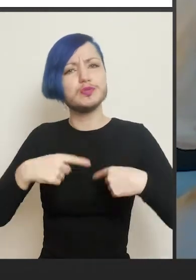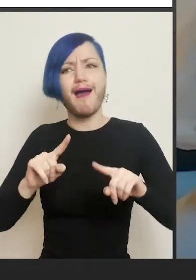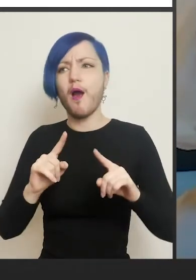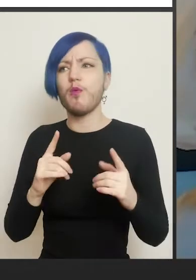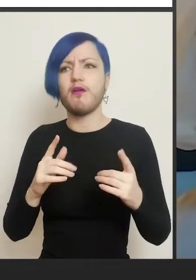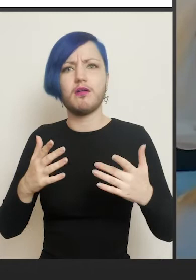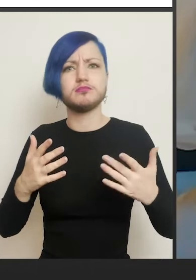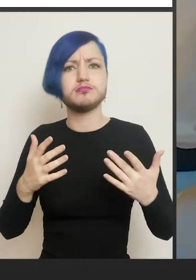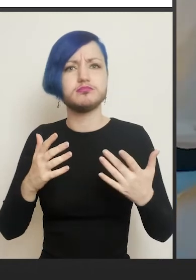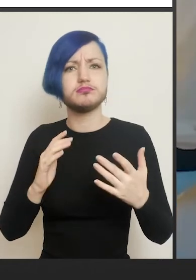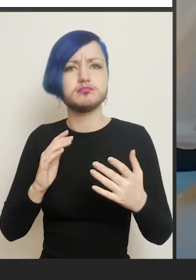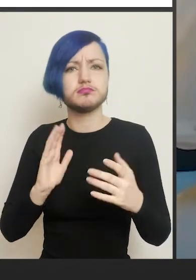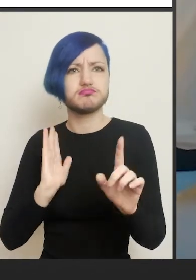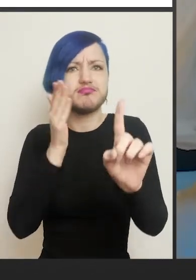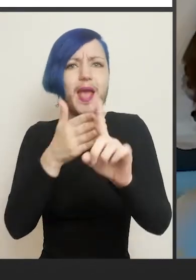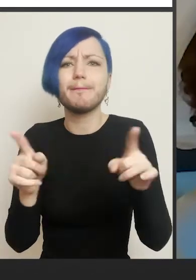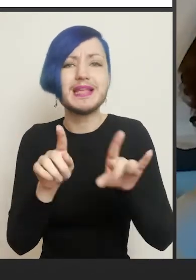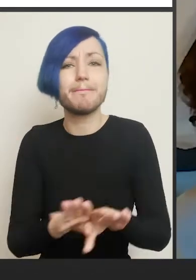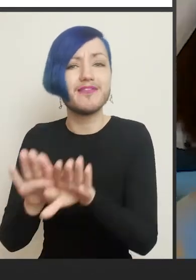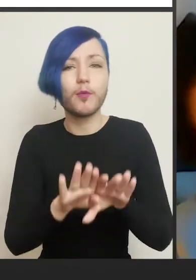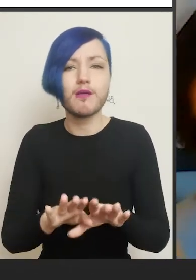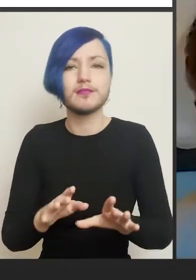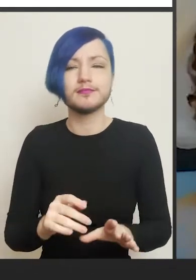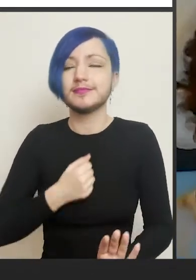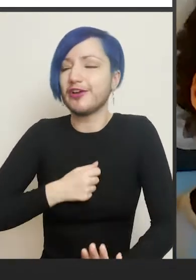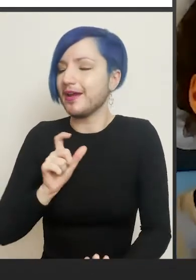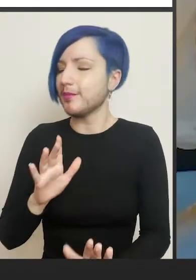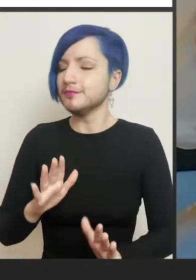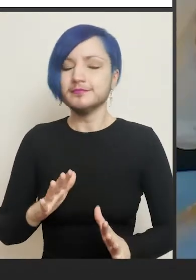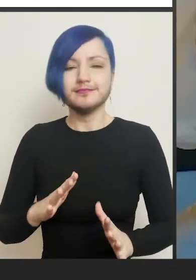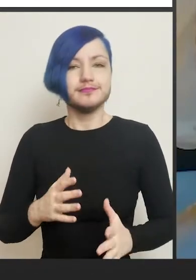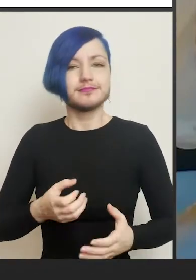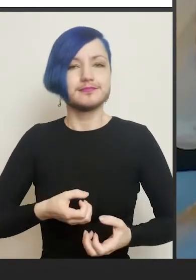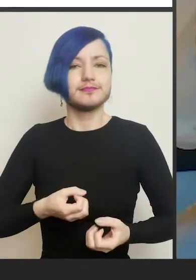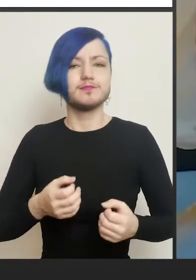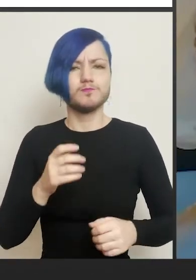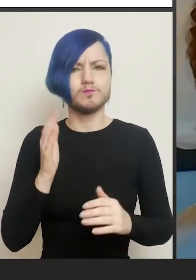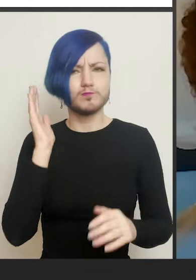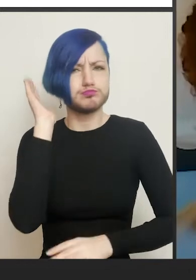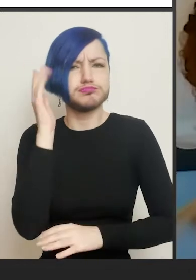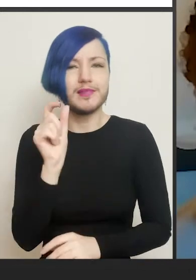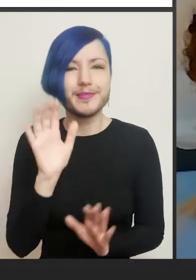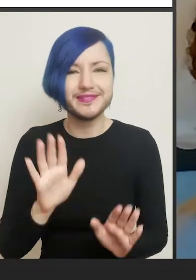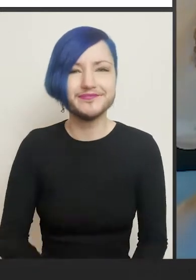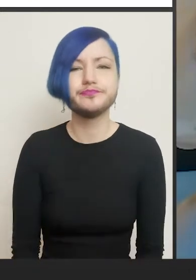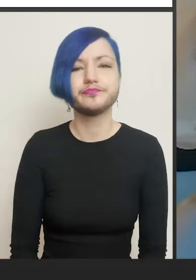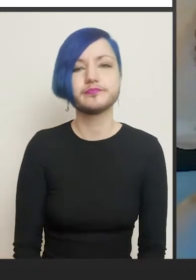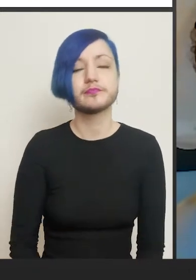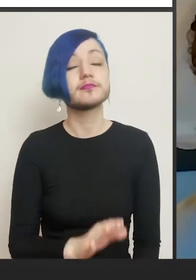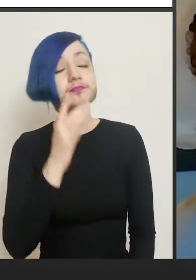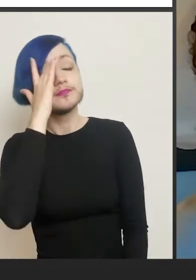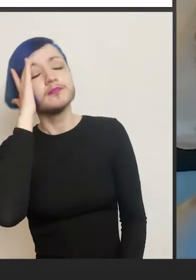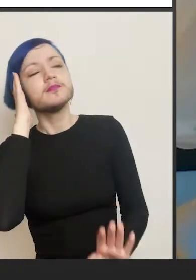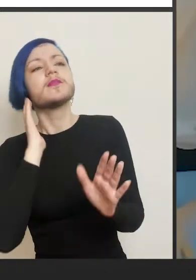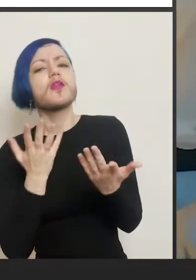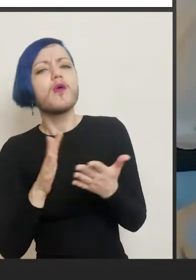of destiny like everyone else? Sorry, I'm getting a bit. And I'm interested in the